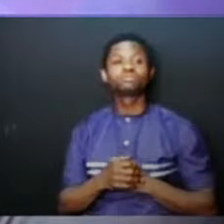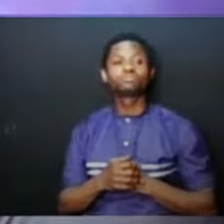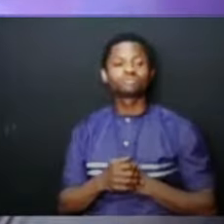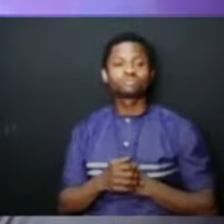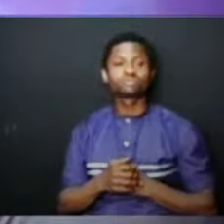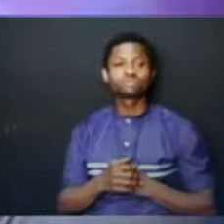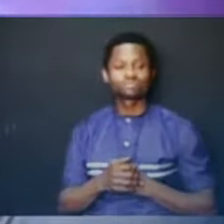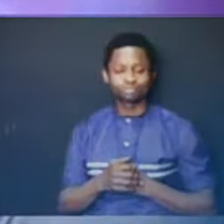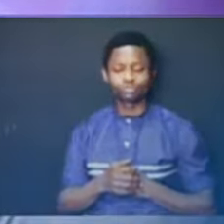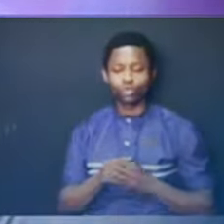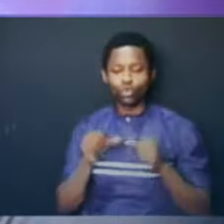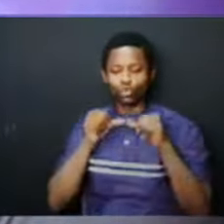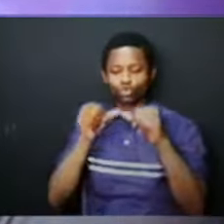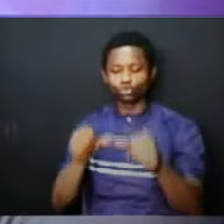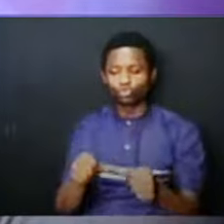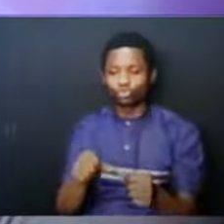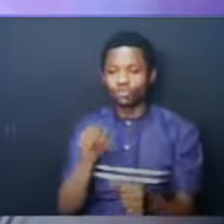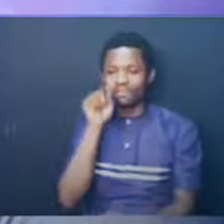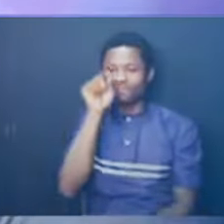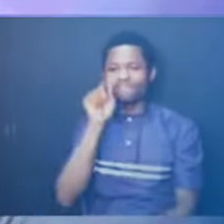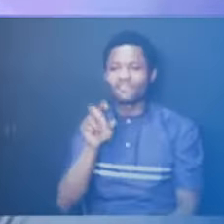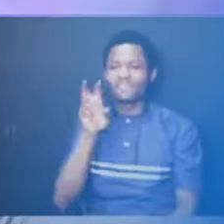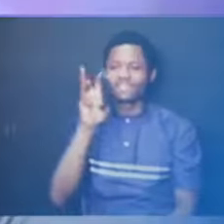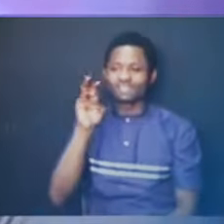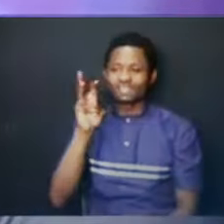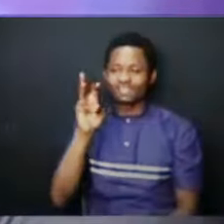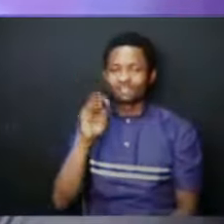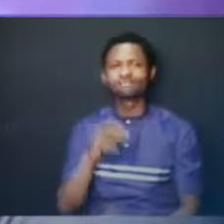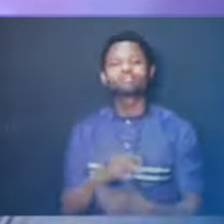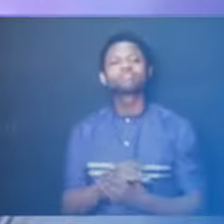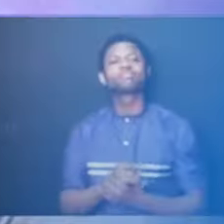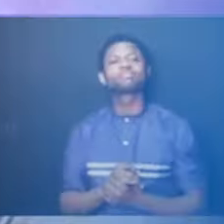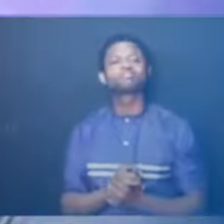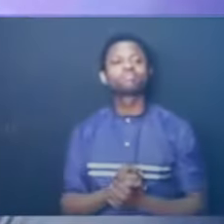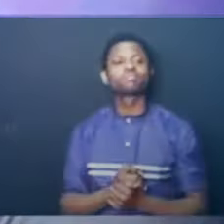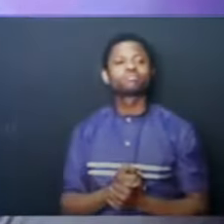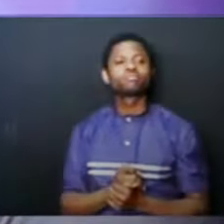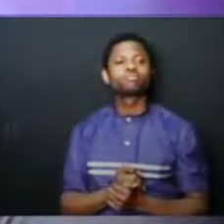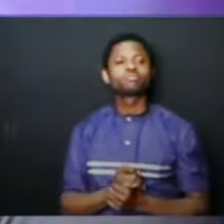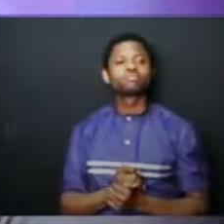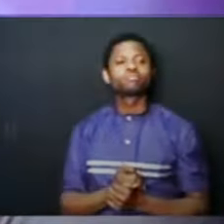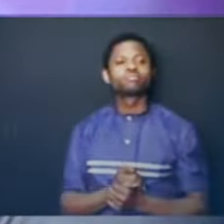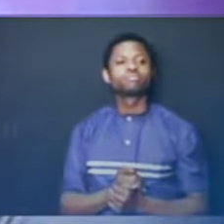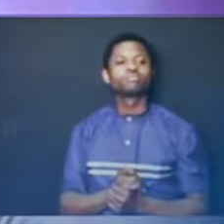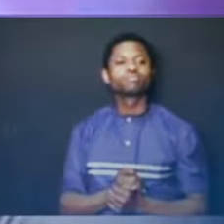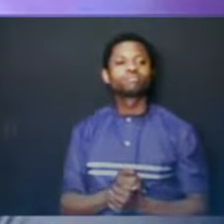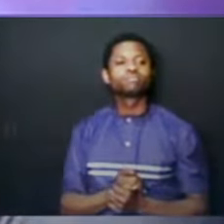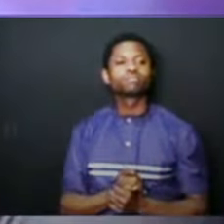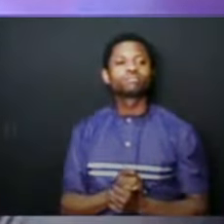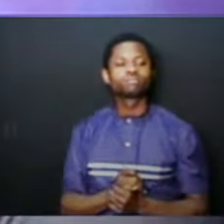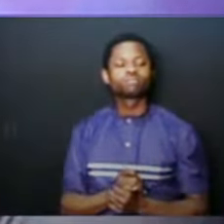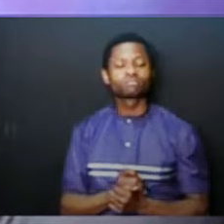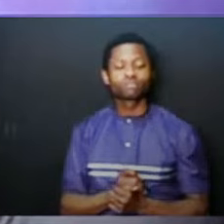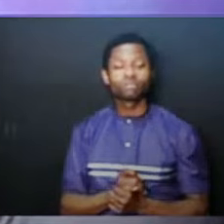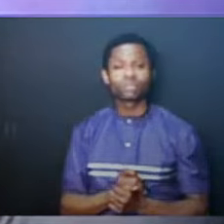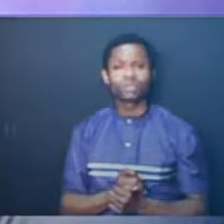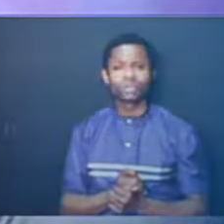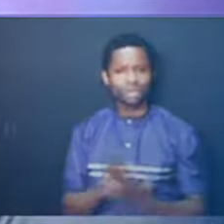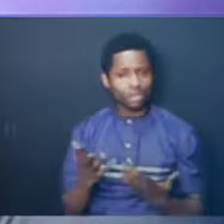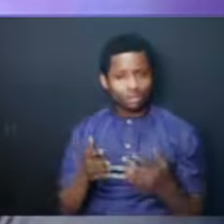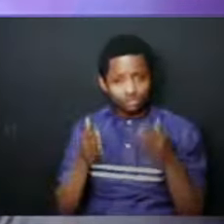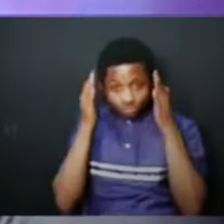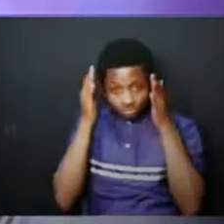Let's go to verse 16 of the same chapter. I want you to come with me to verse 16.